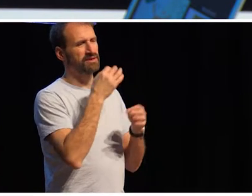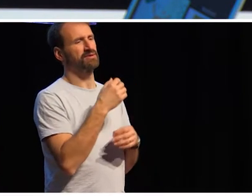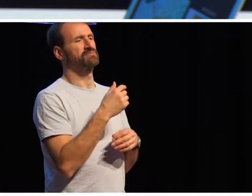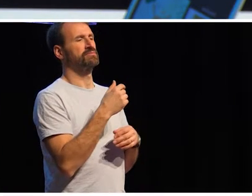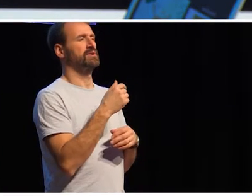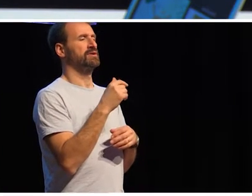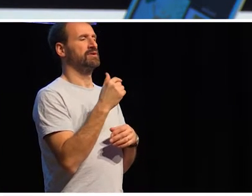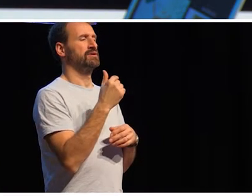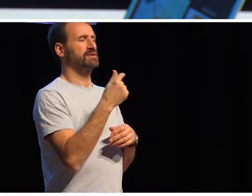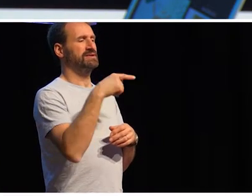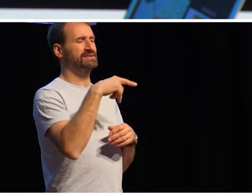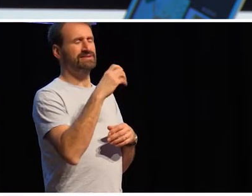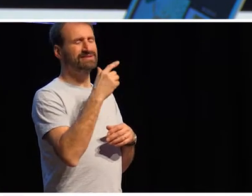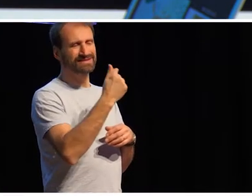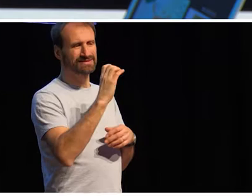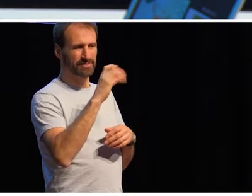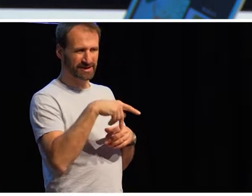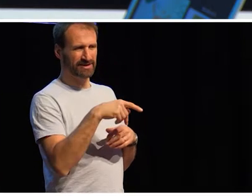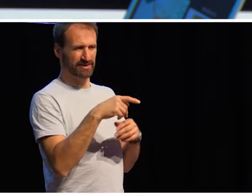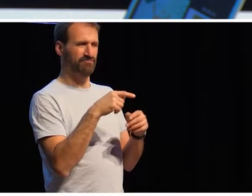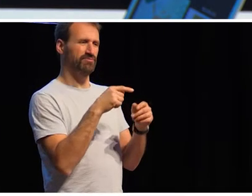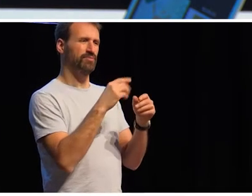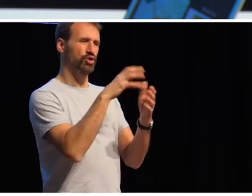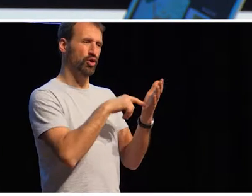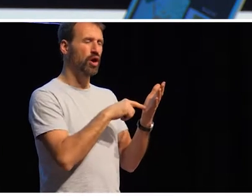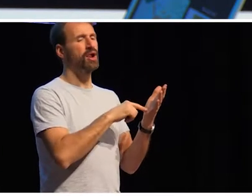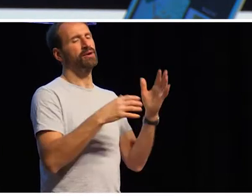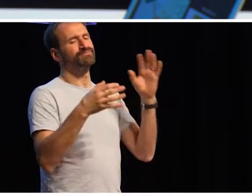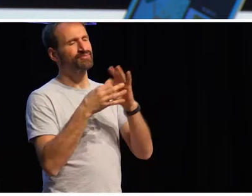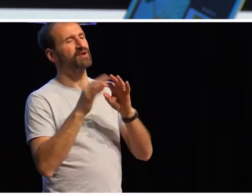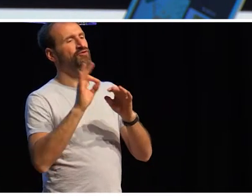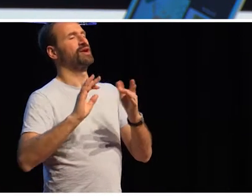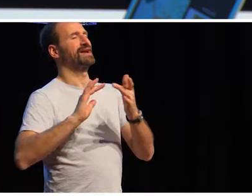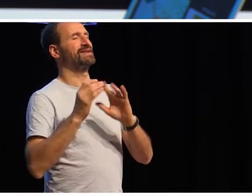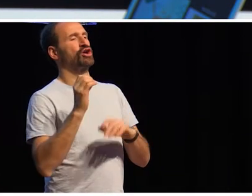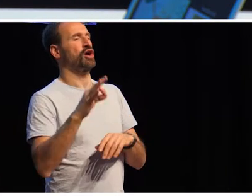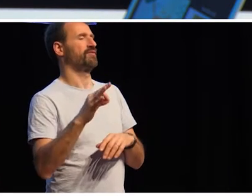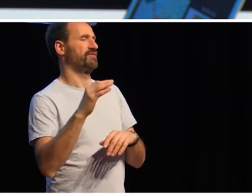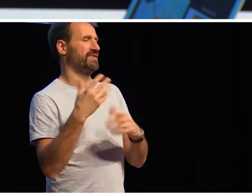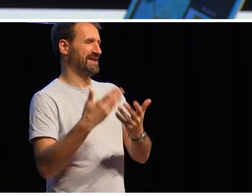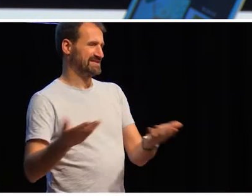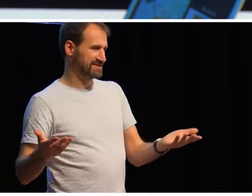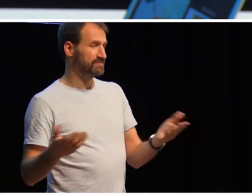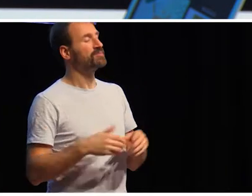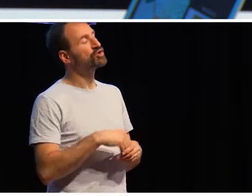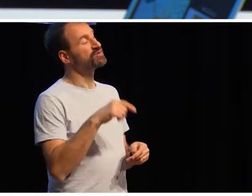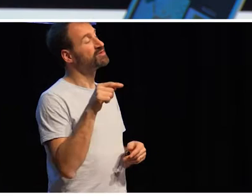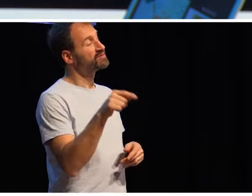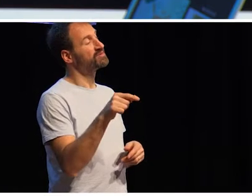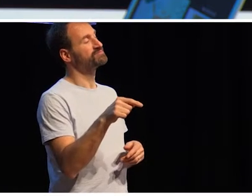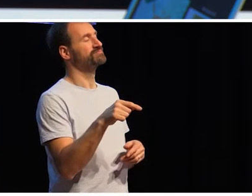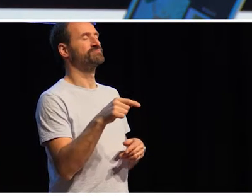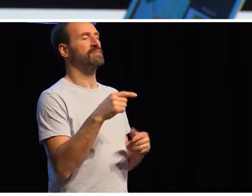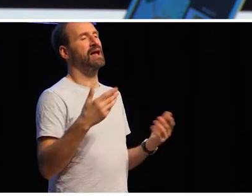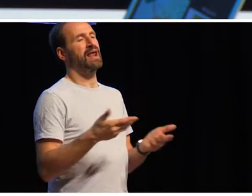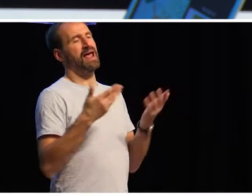Internet of Things. It's a lot more lightweight than HTTP, and it's also very resilient